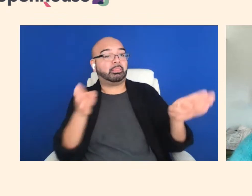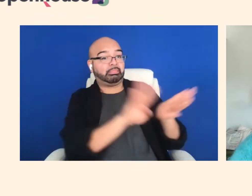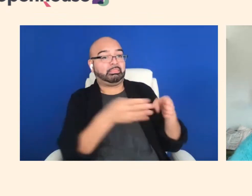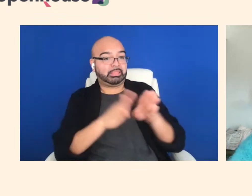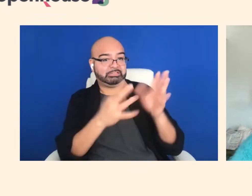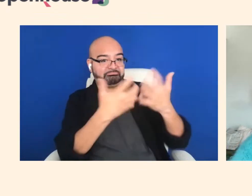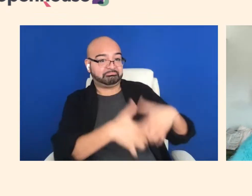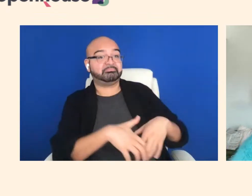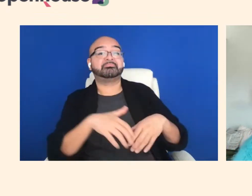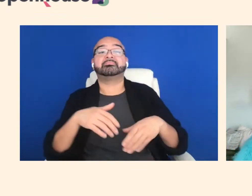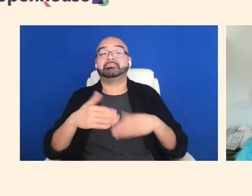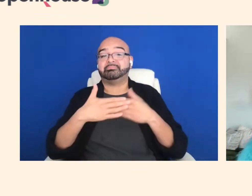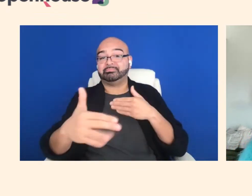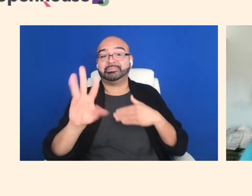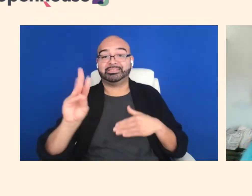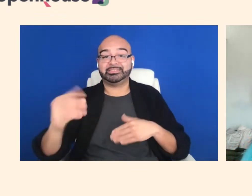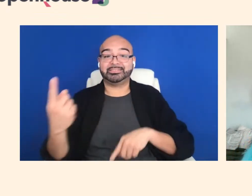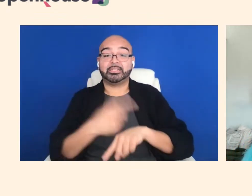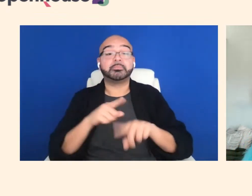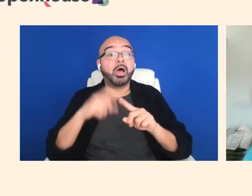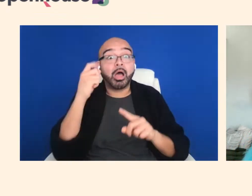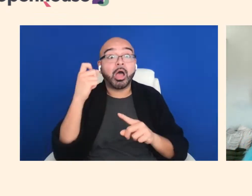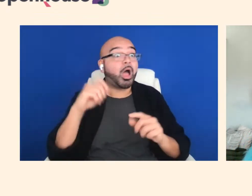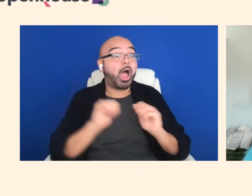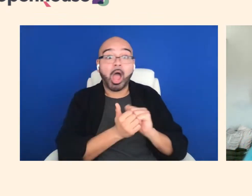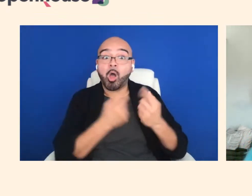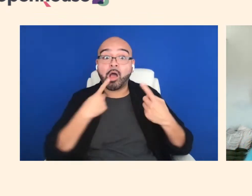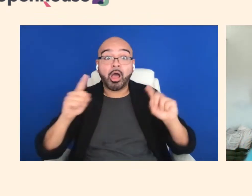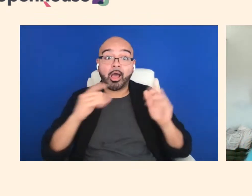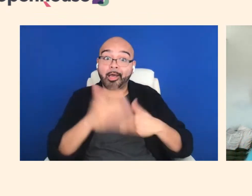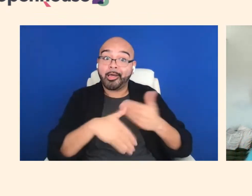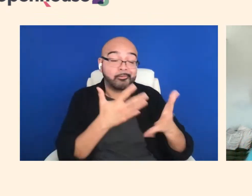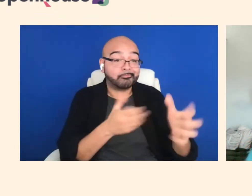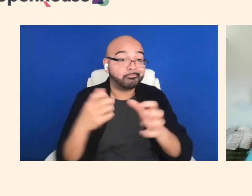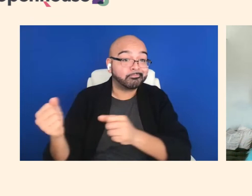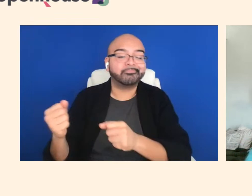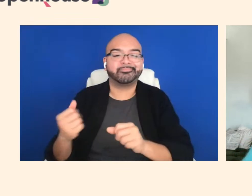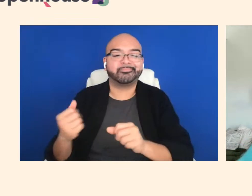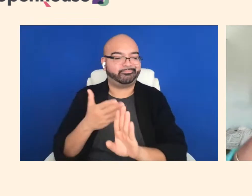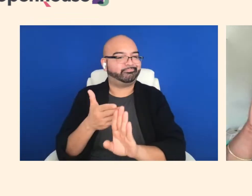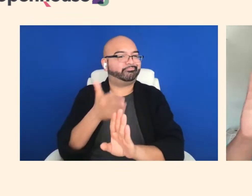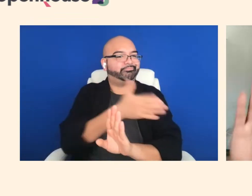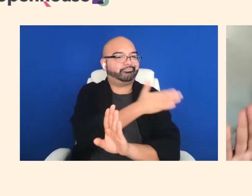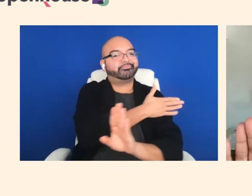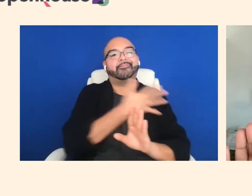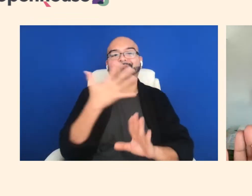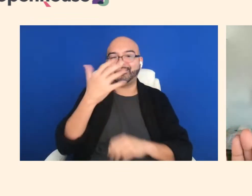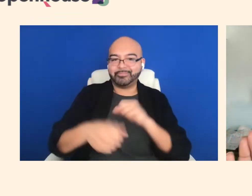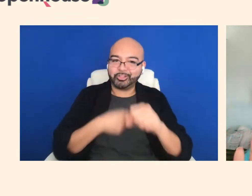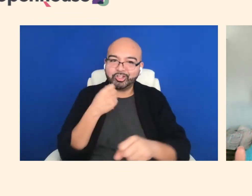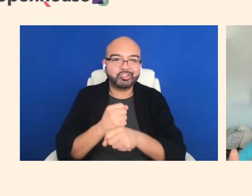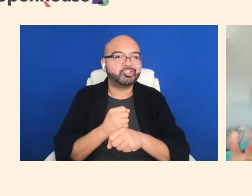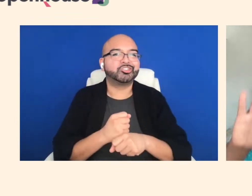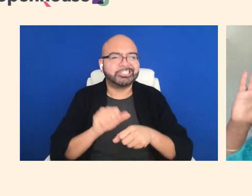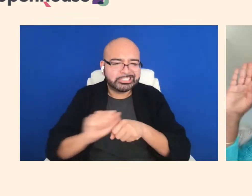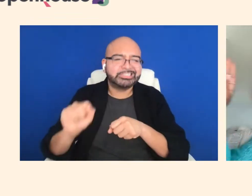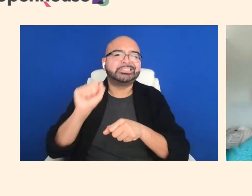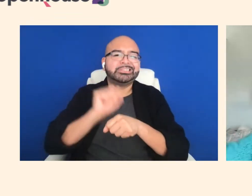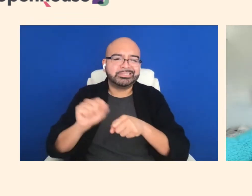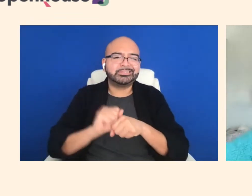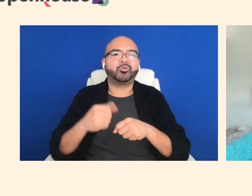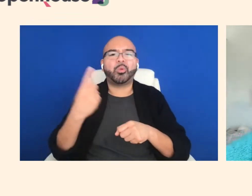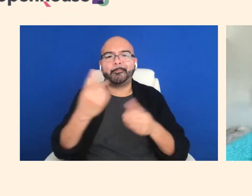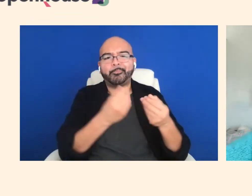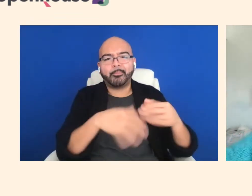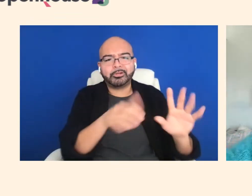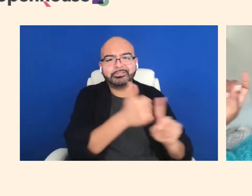this 5 years of slowly getting one discarded property, another property pre-market, another property